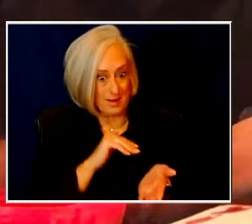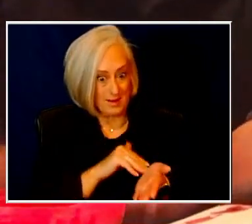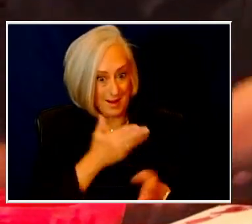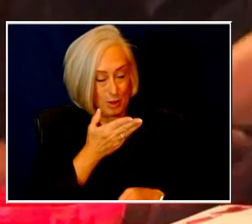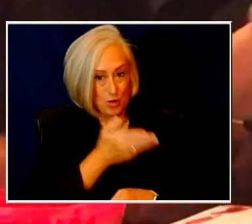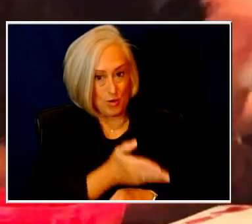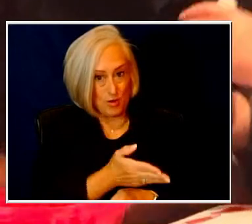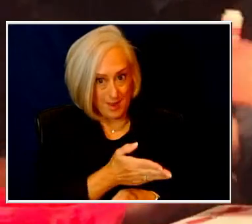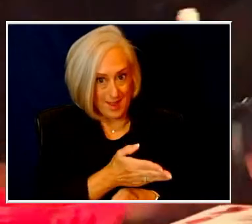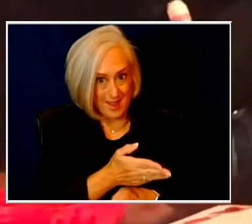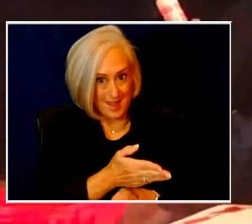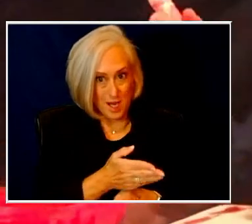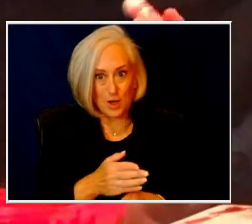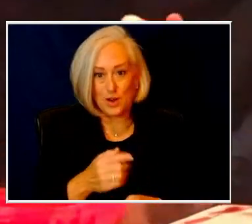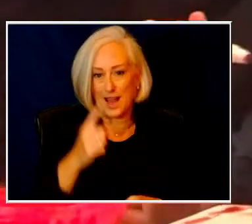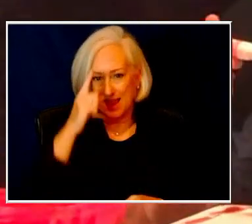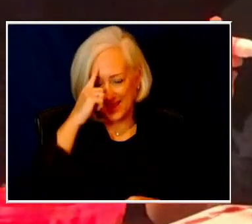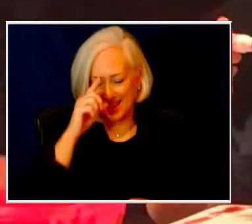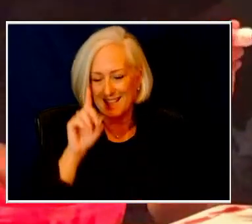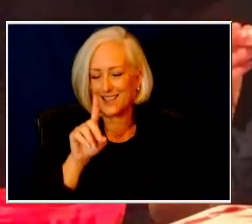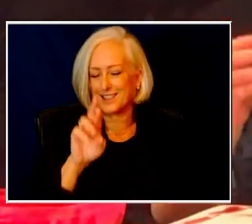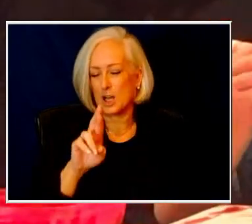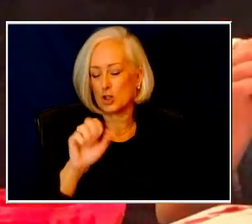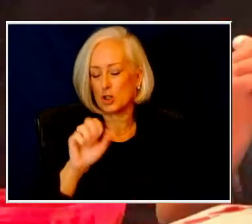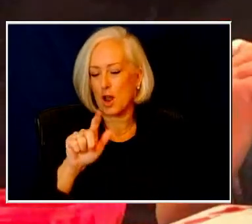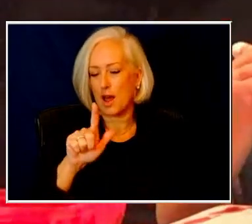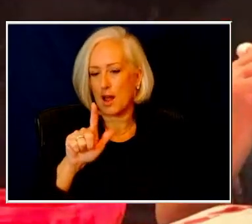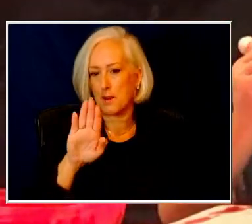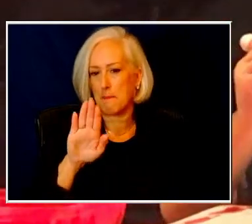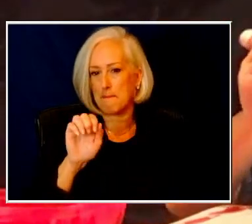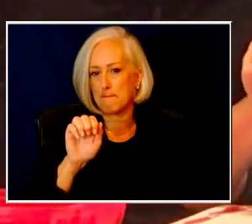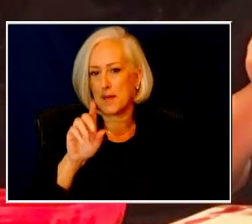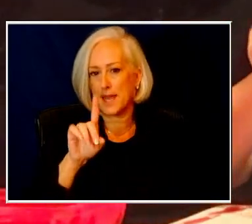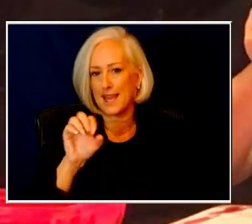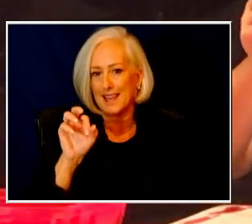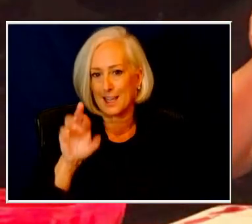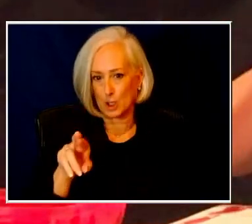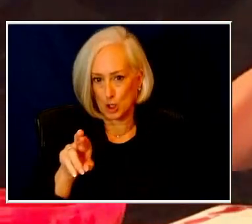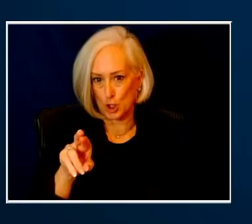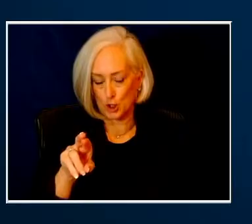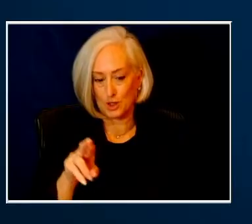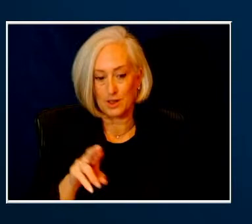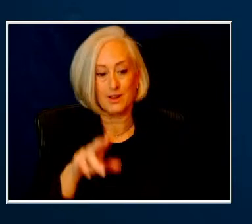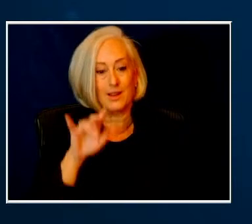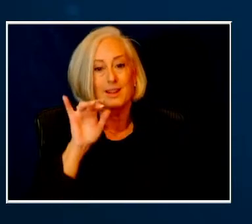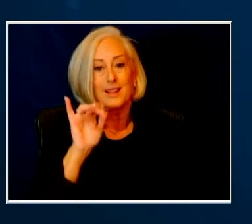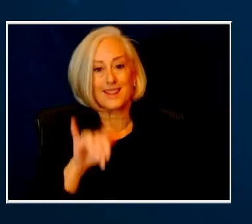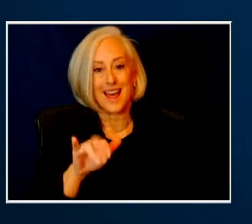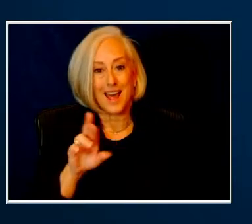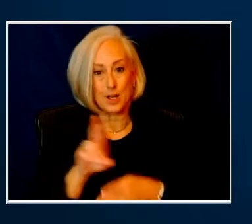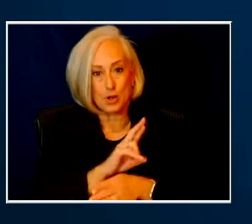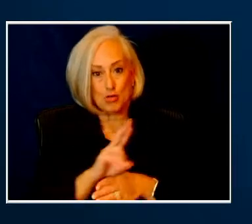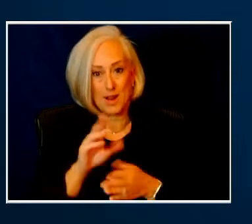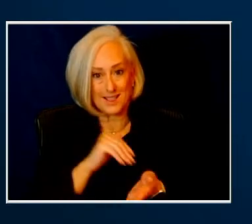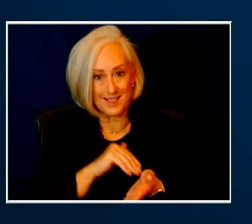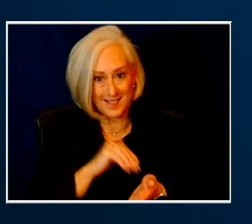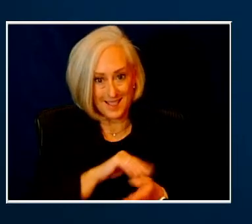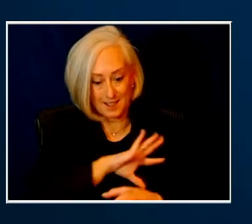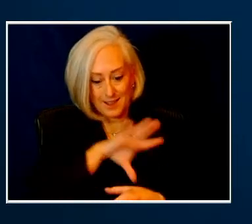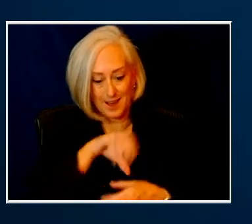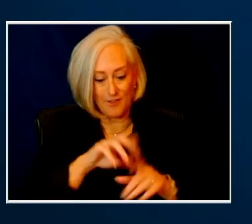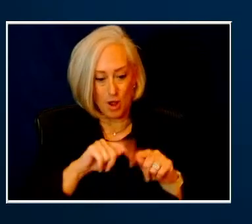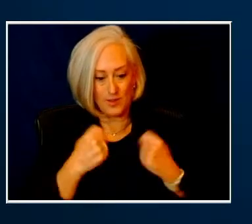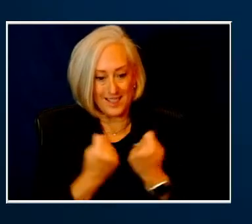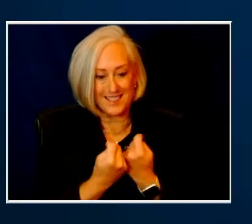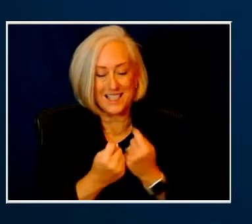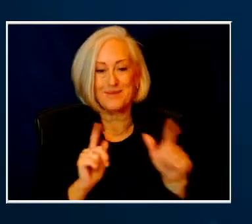going to say his name wrong, Dr. Albader, and he actually was on Kolbie's team then later on